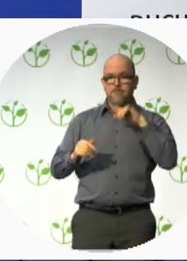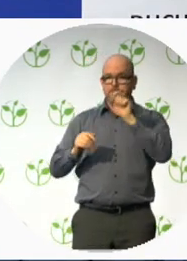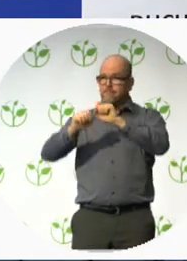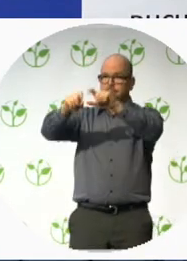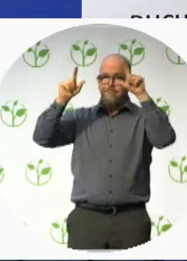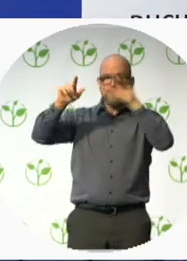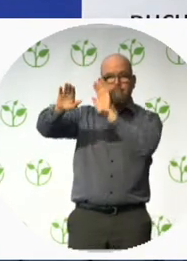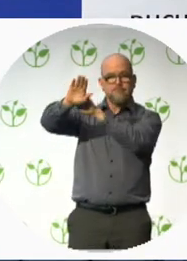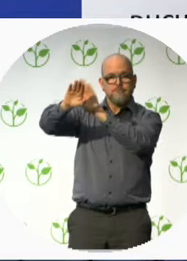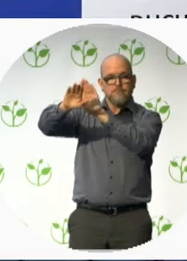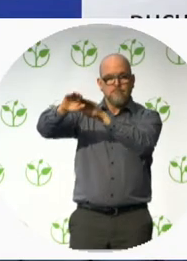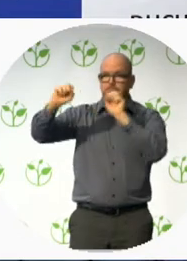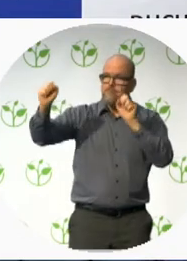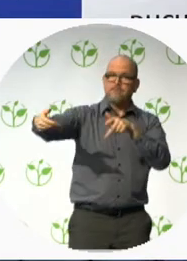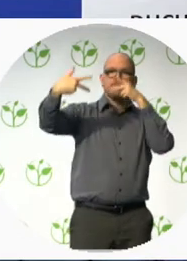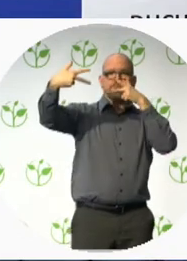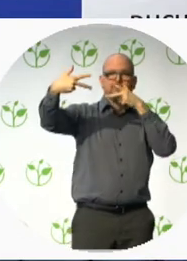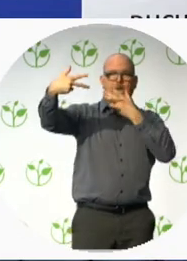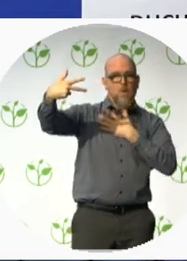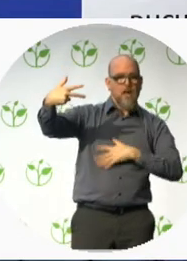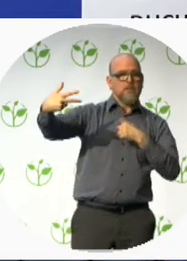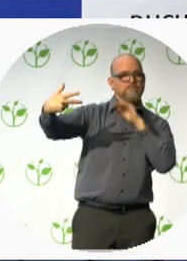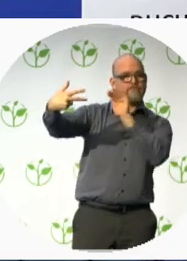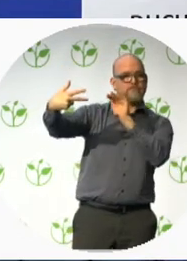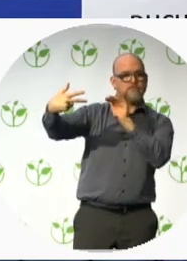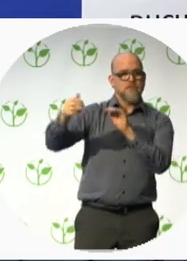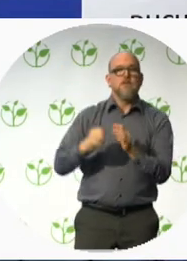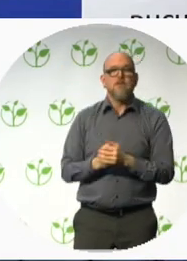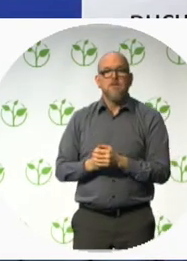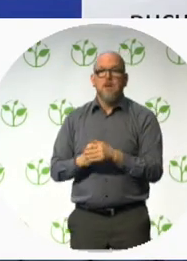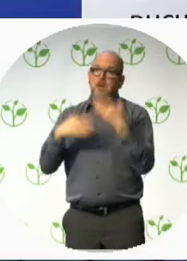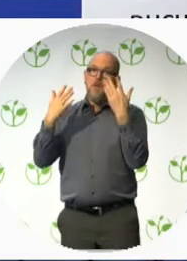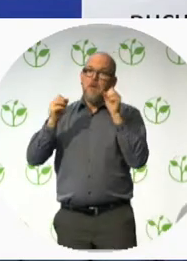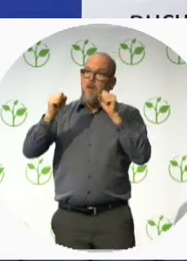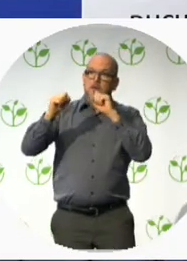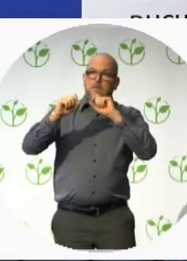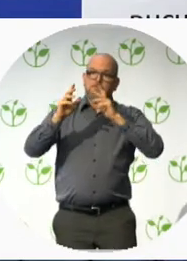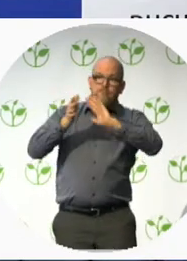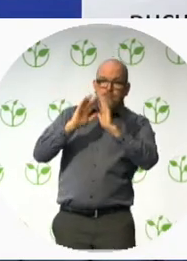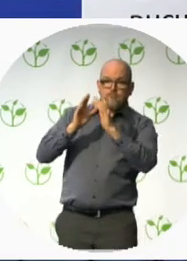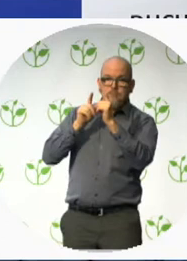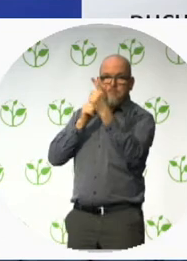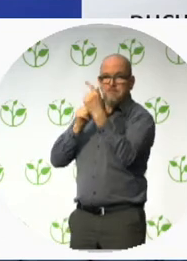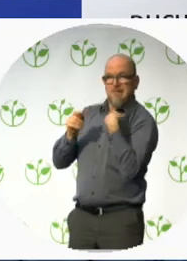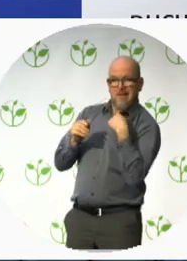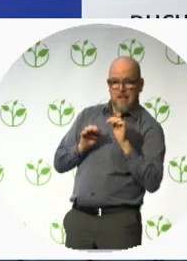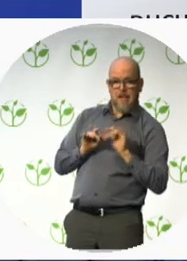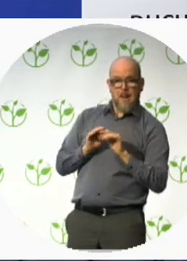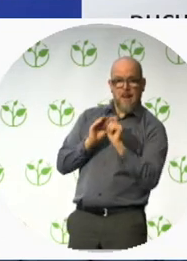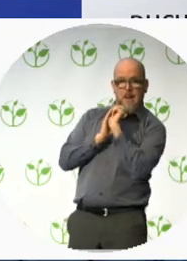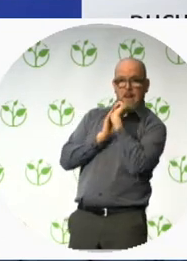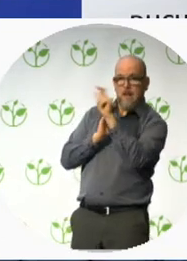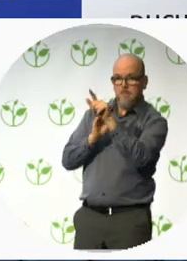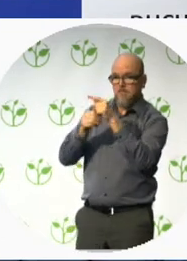conference. The customers can write us message directly in online banking. They can use telephone